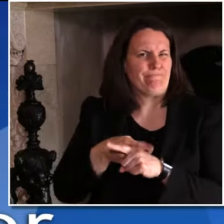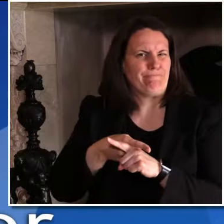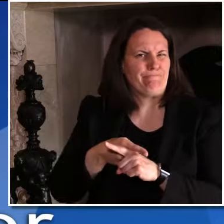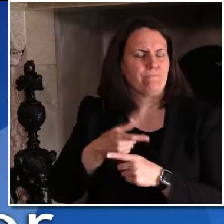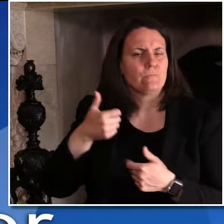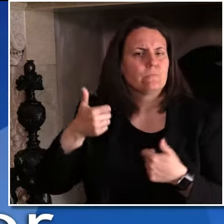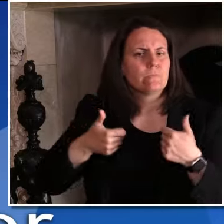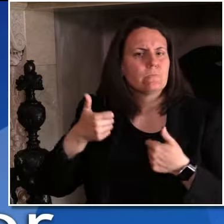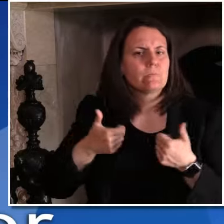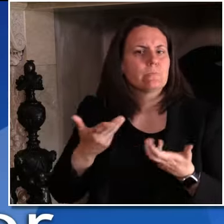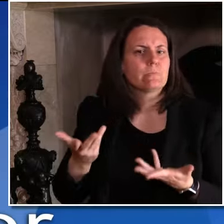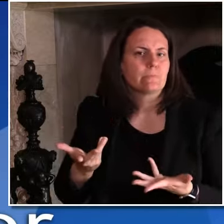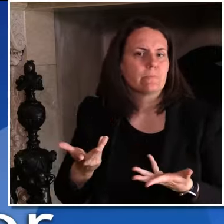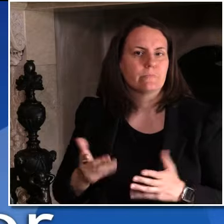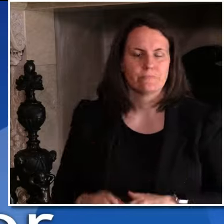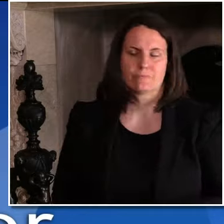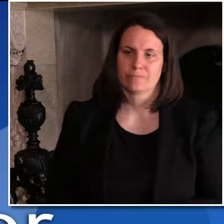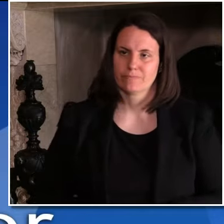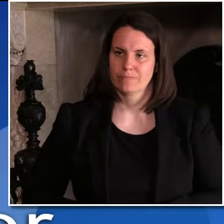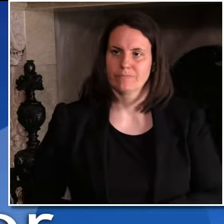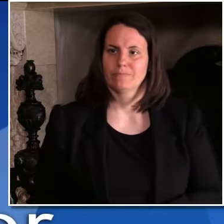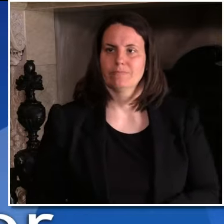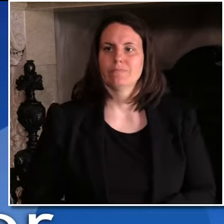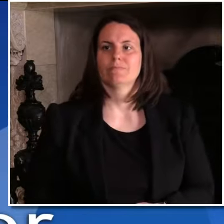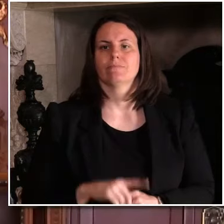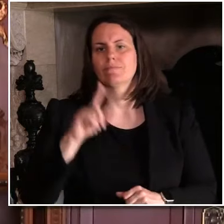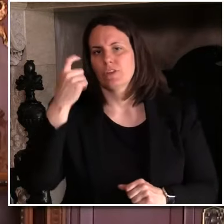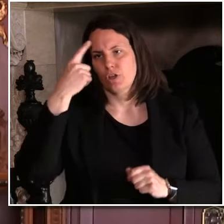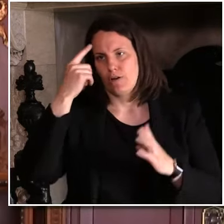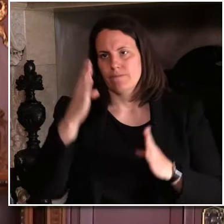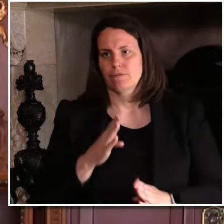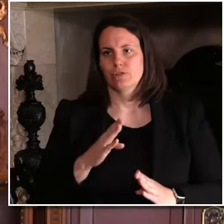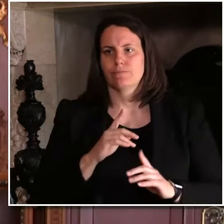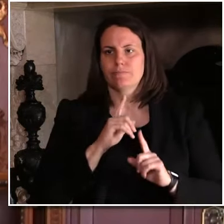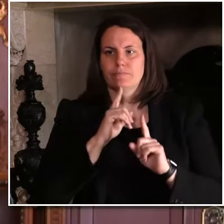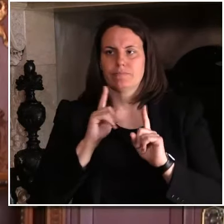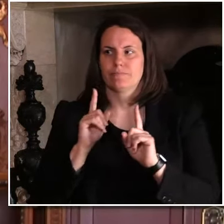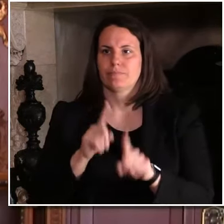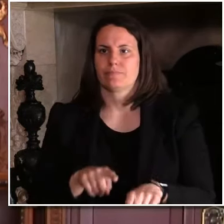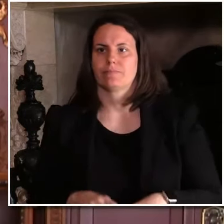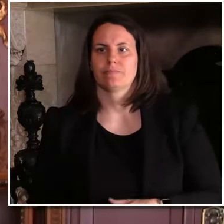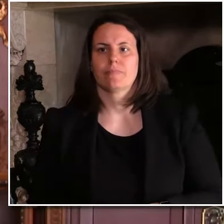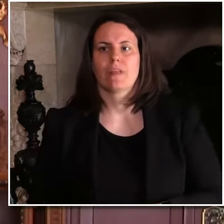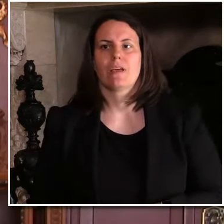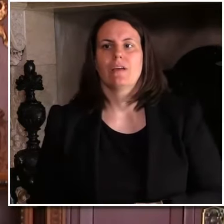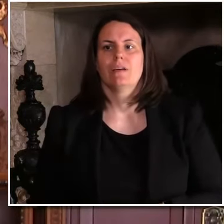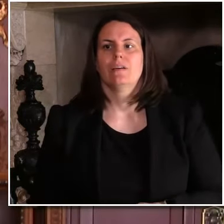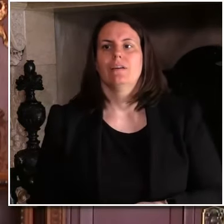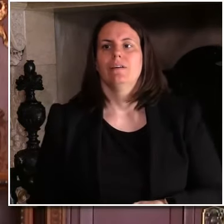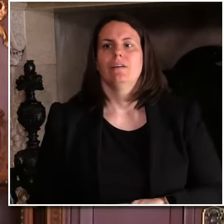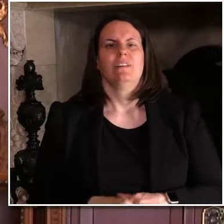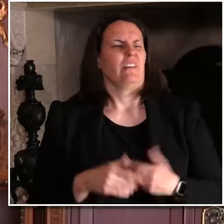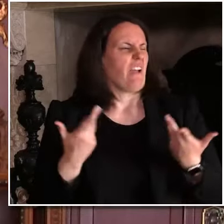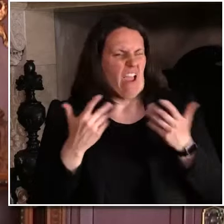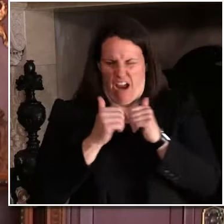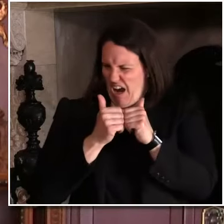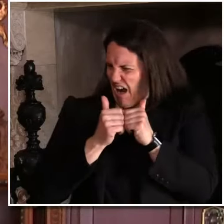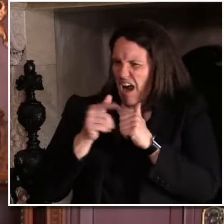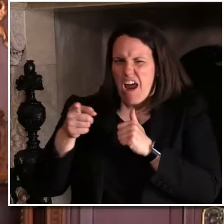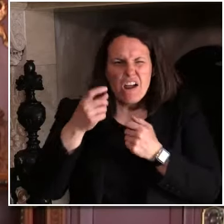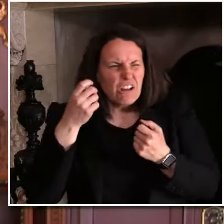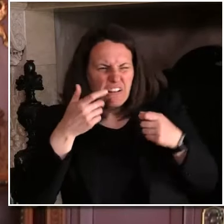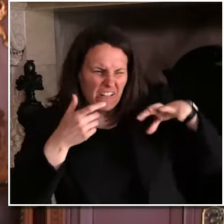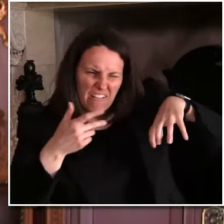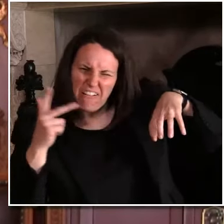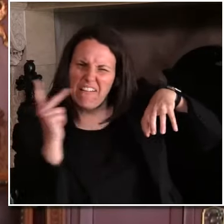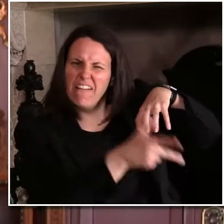these celebrations. I'm going to have to say I didn't hear what's the platform that is being used? A drive-by parade. Oh,